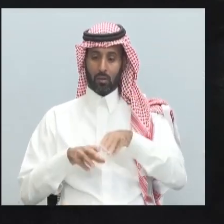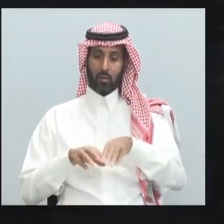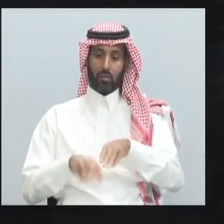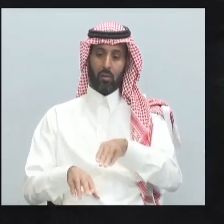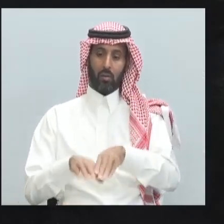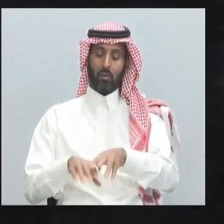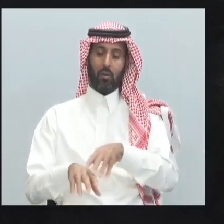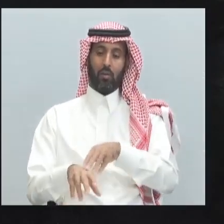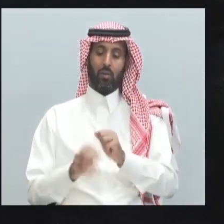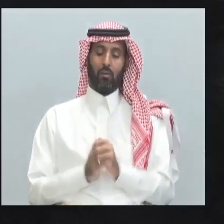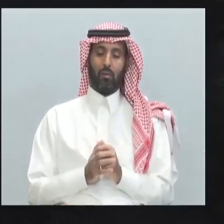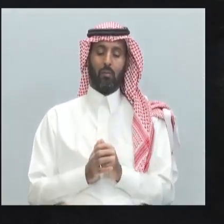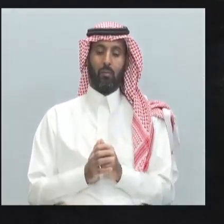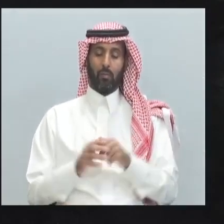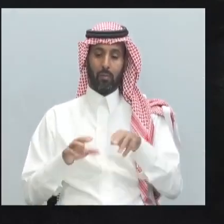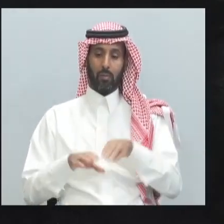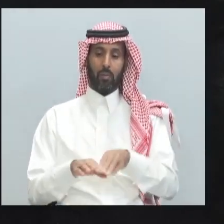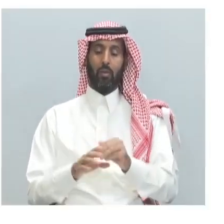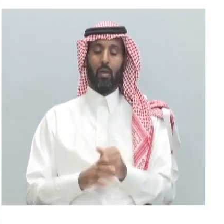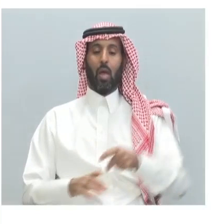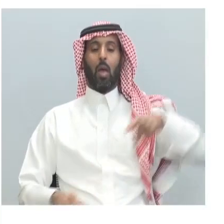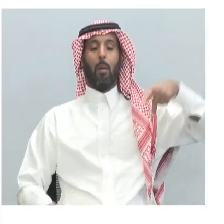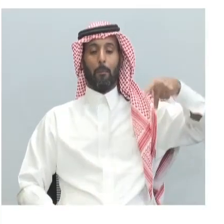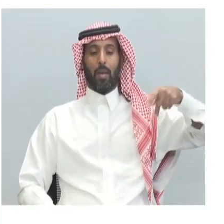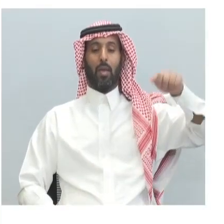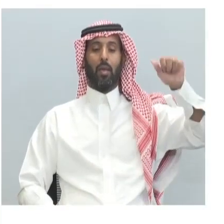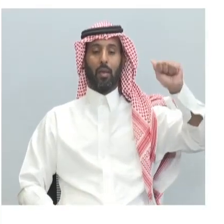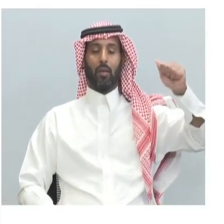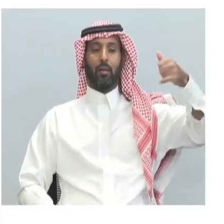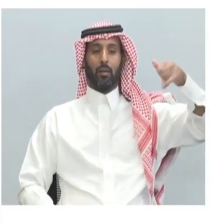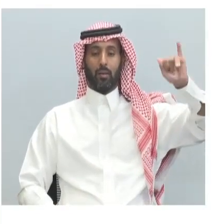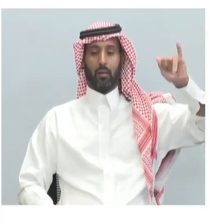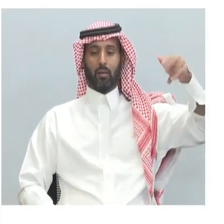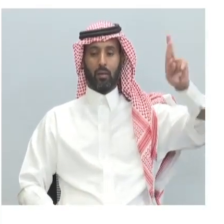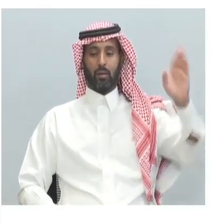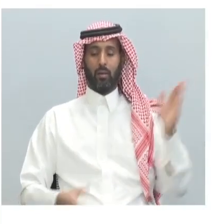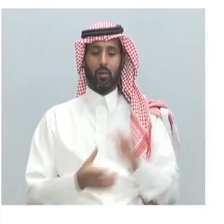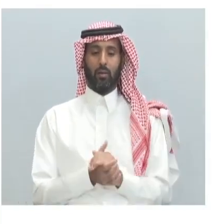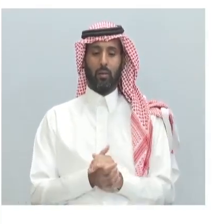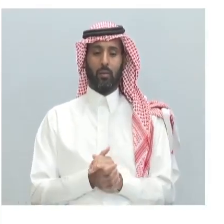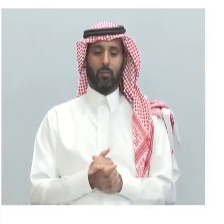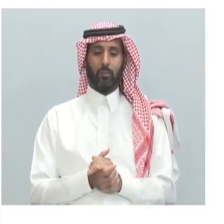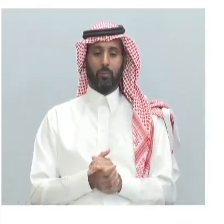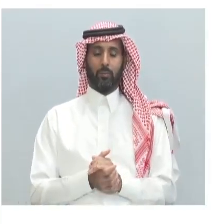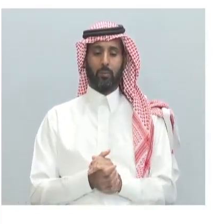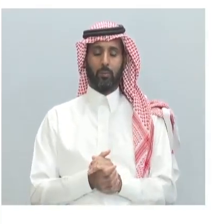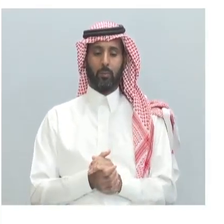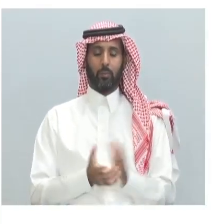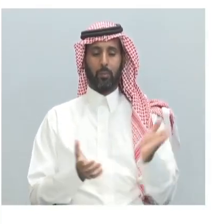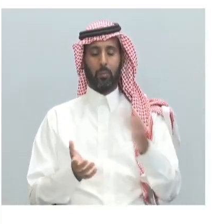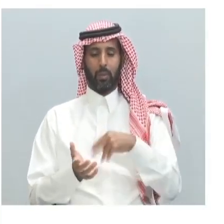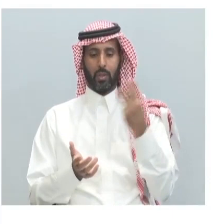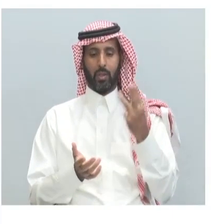Pair of shoes. Yes, A-I-R, pair. pair of shoes. Excellent.